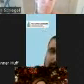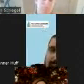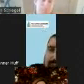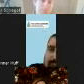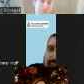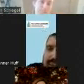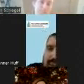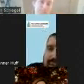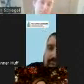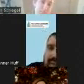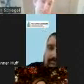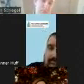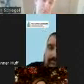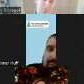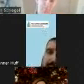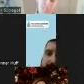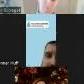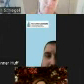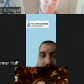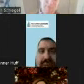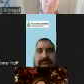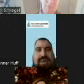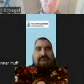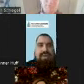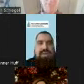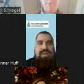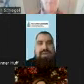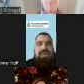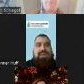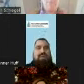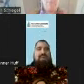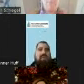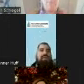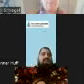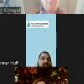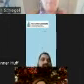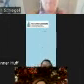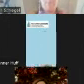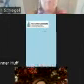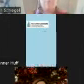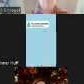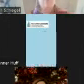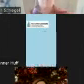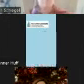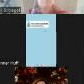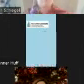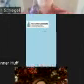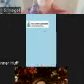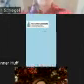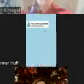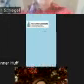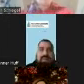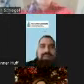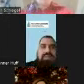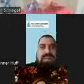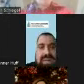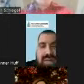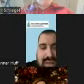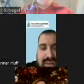your computer's vulnerable or has been compromised, right? Especially if they tell you